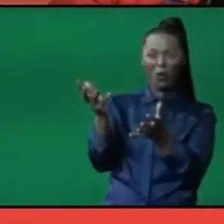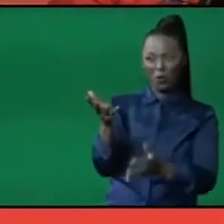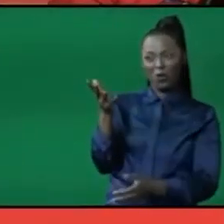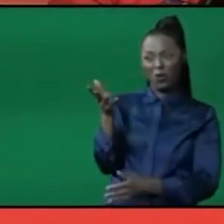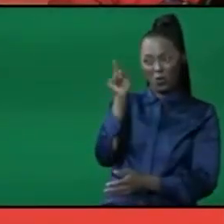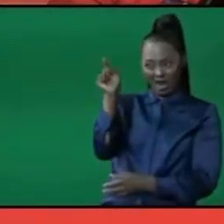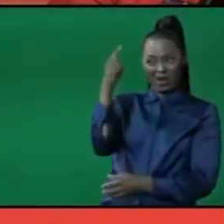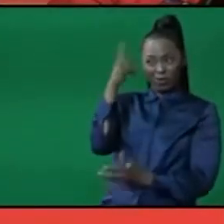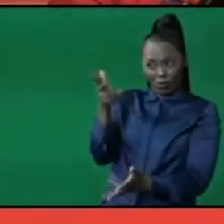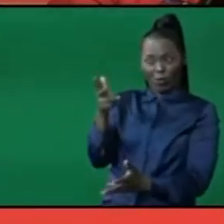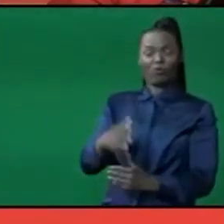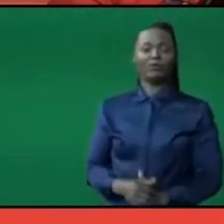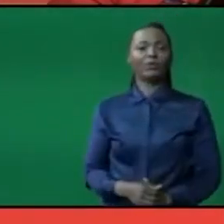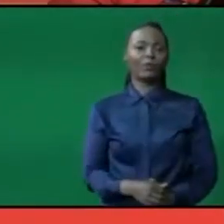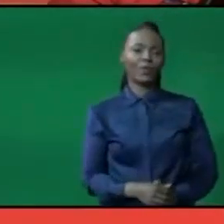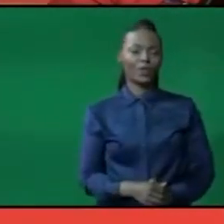So